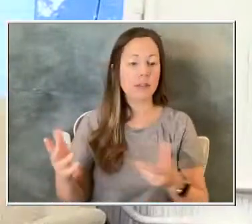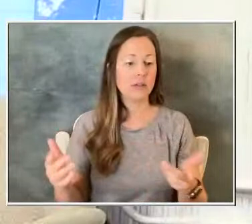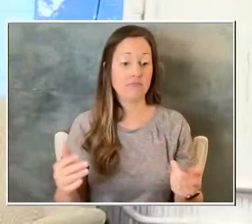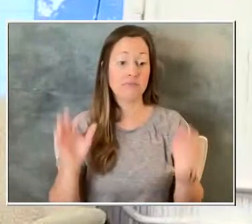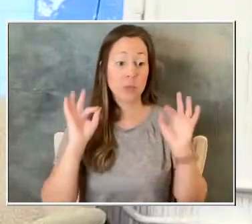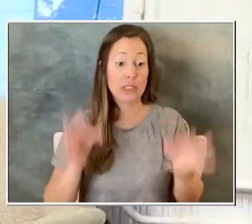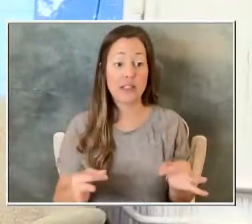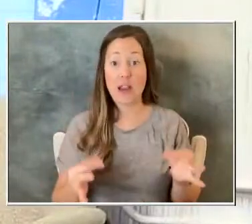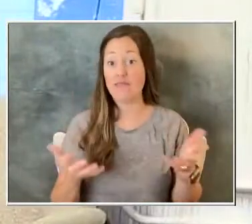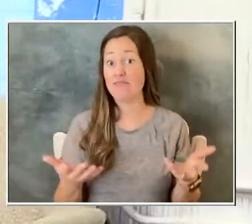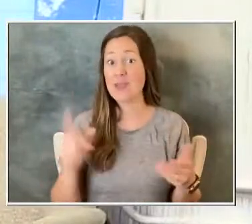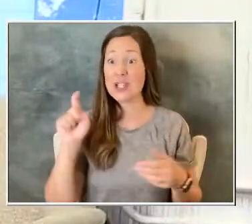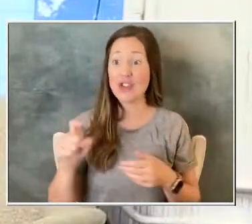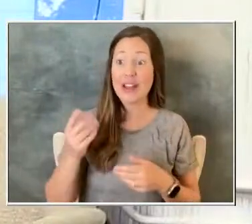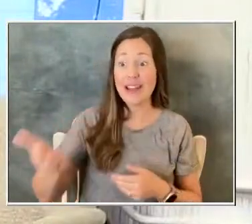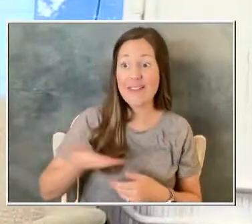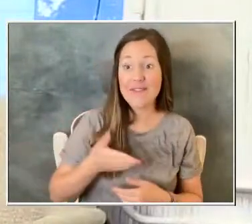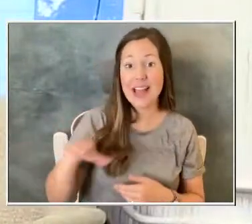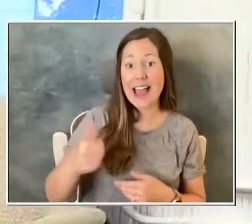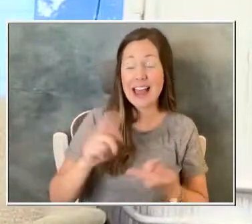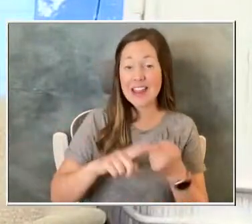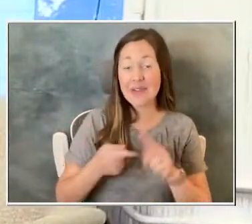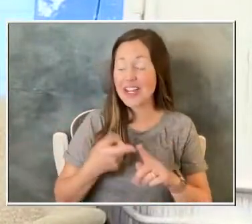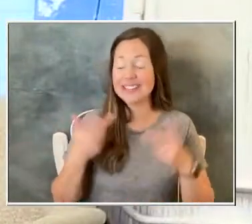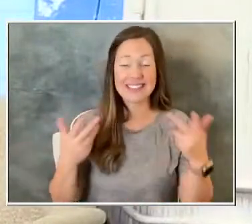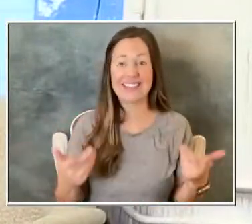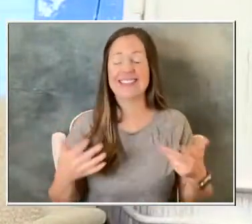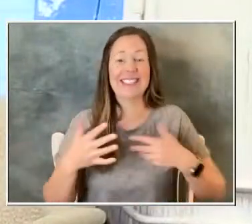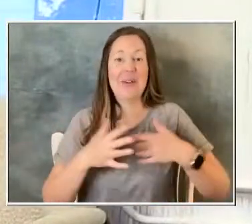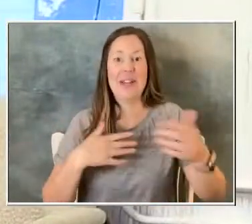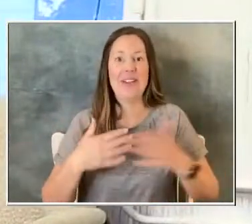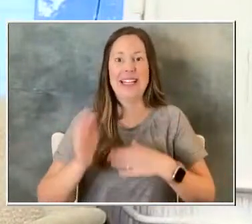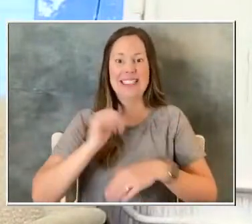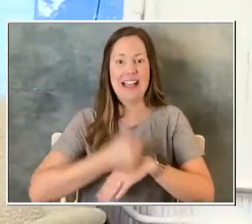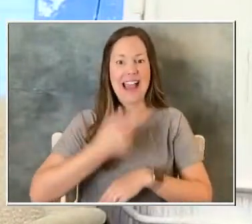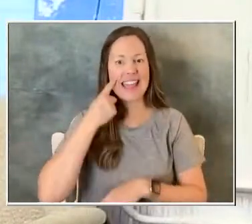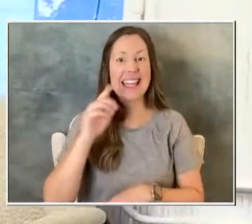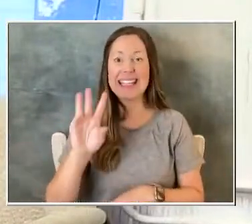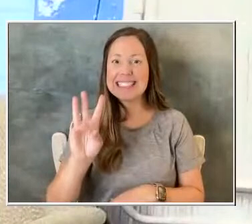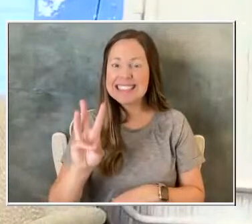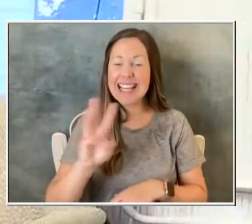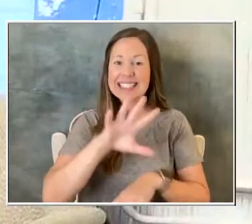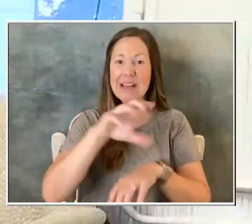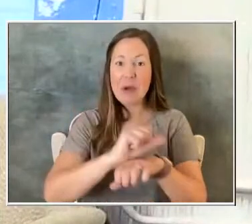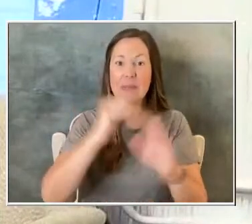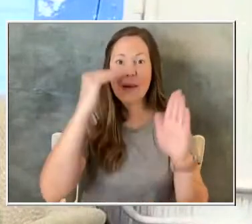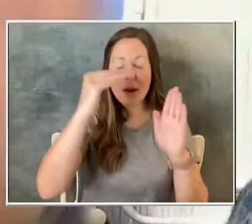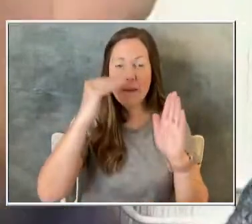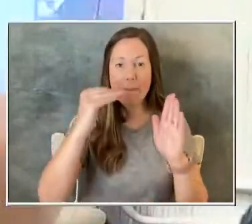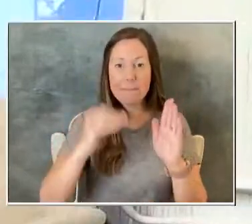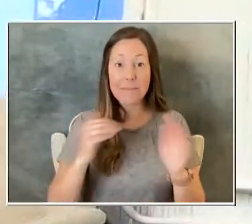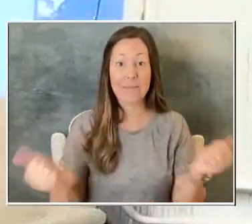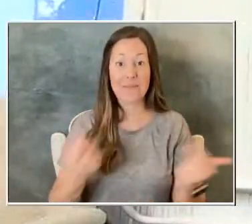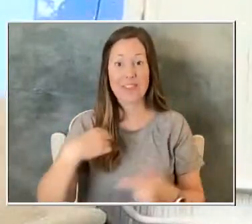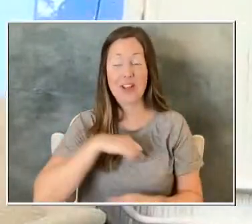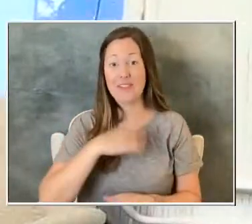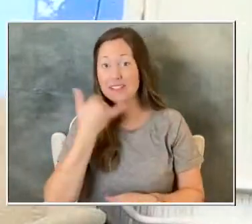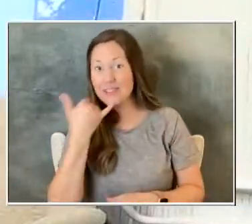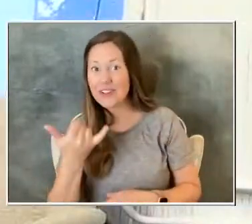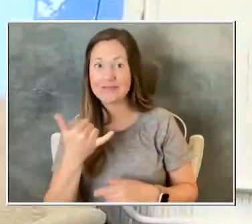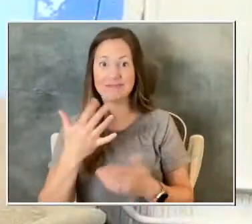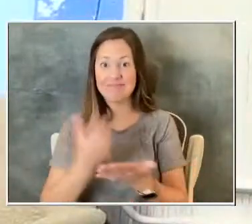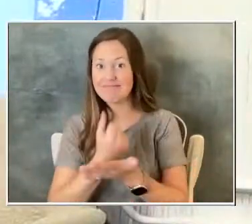let's make this a bigger trip. And before I knew it, Loretta had set up, I think, 6 slots at KU Med, and we all called in and got